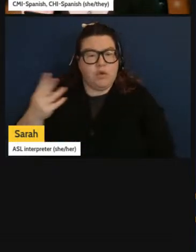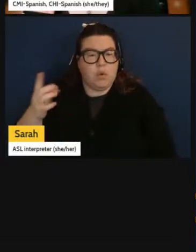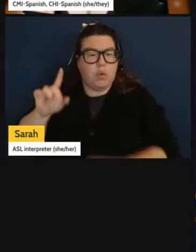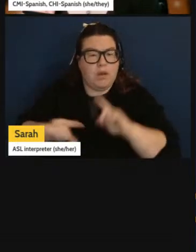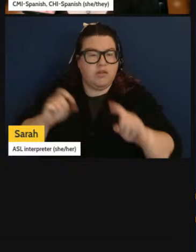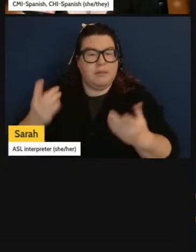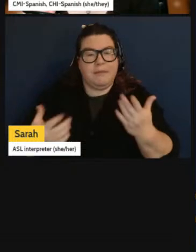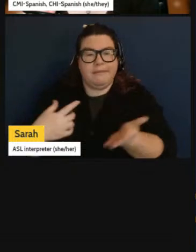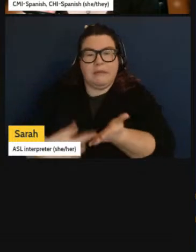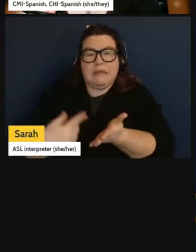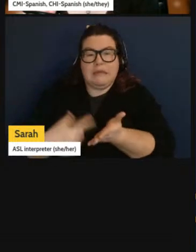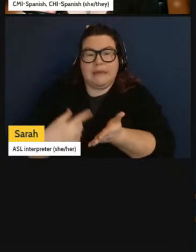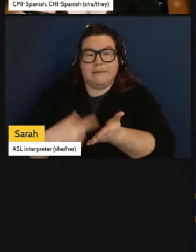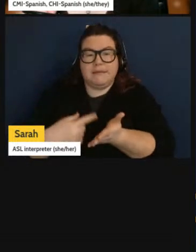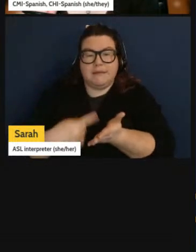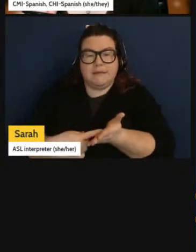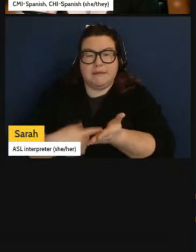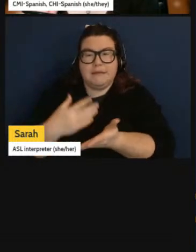address